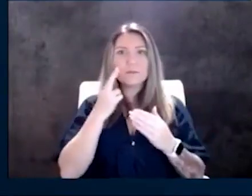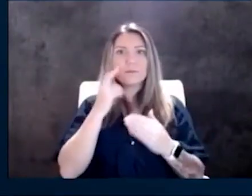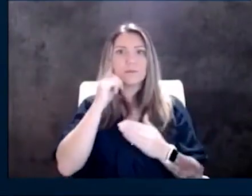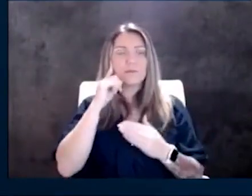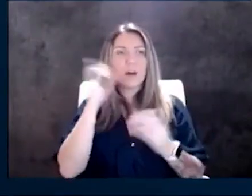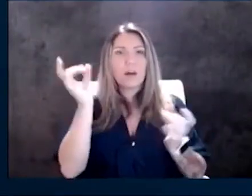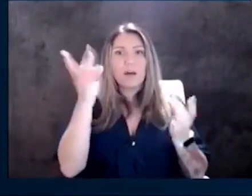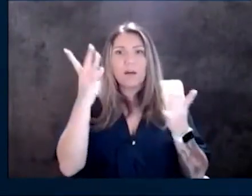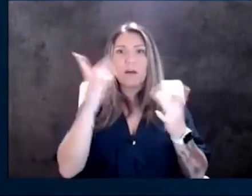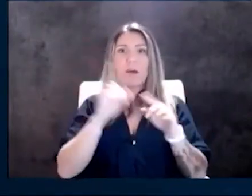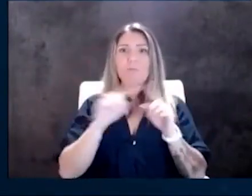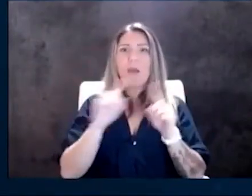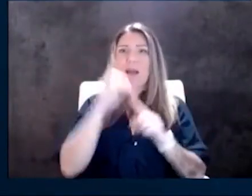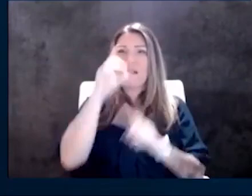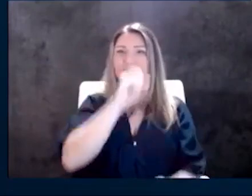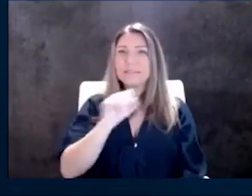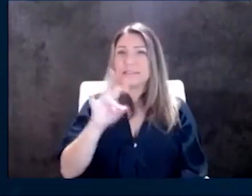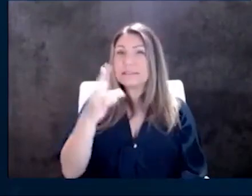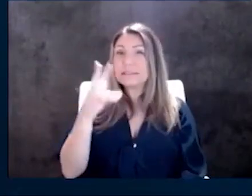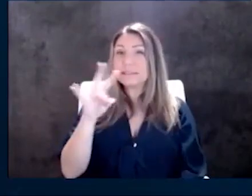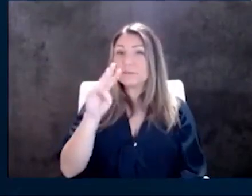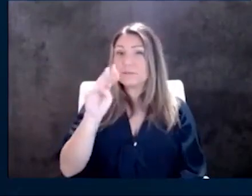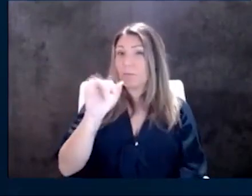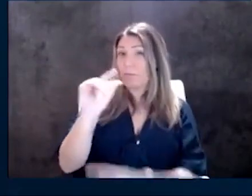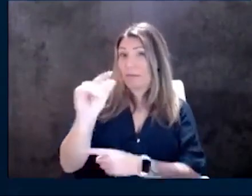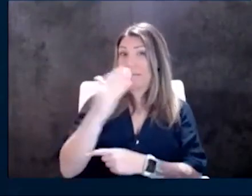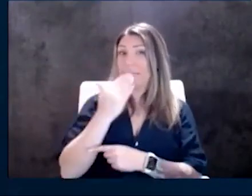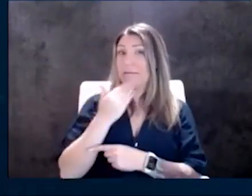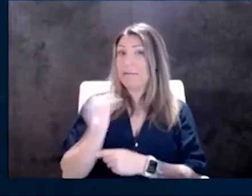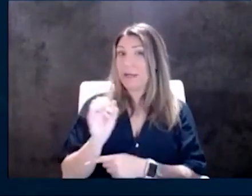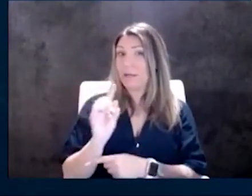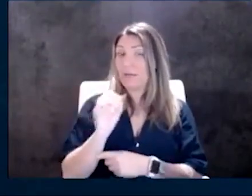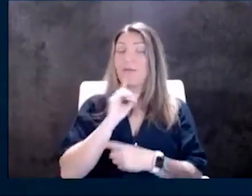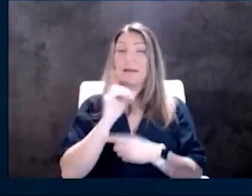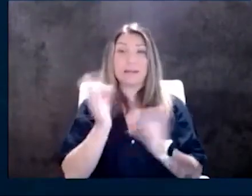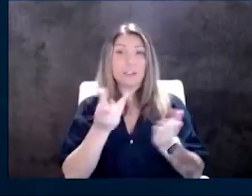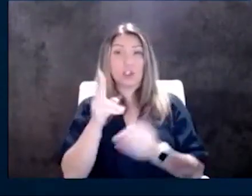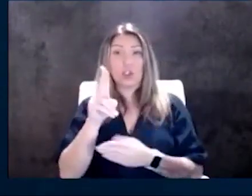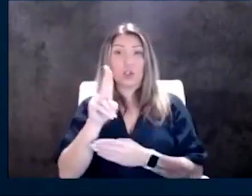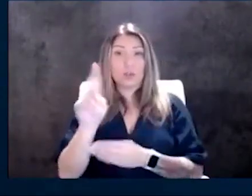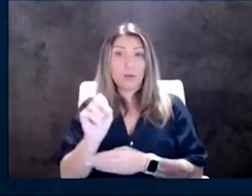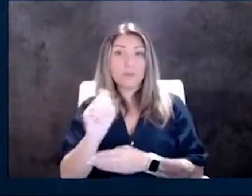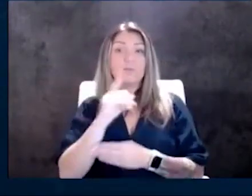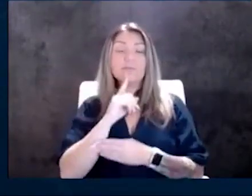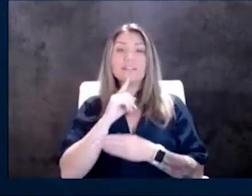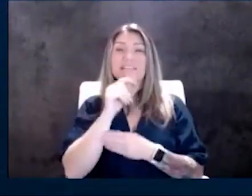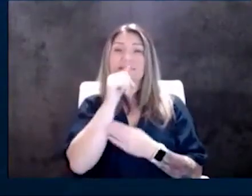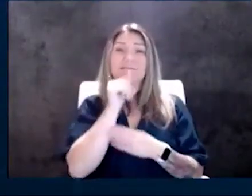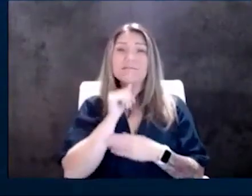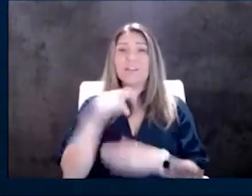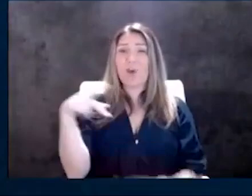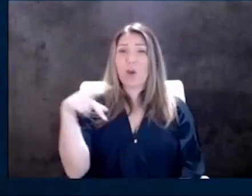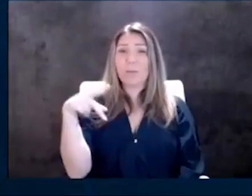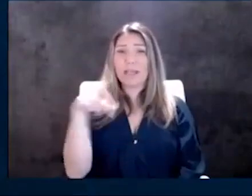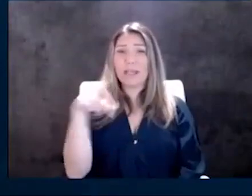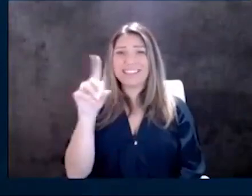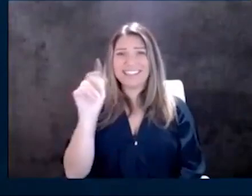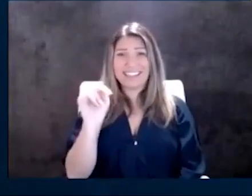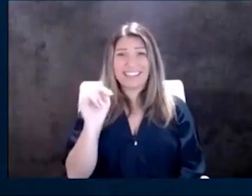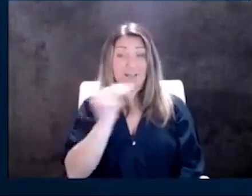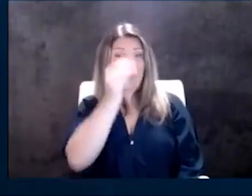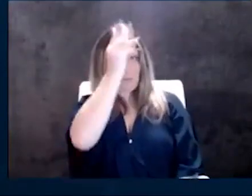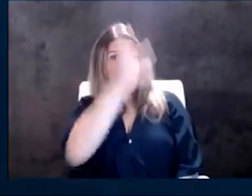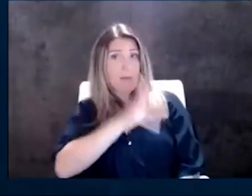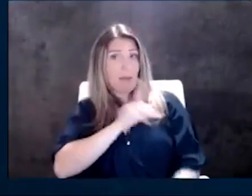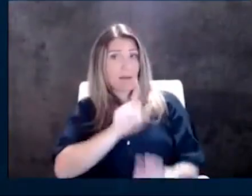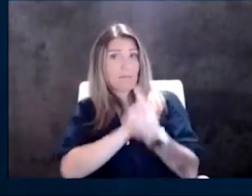17 million diabetics in America suffering from PDN right now. The man you're about to meet was one of them. Emphasis